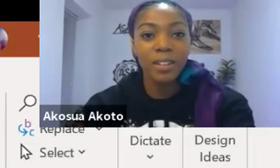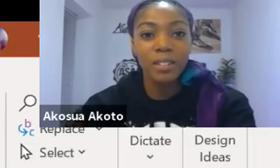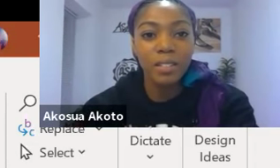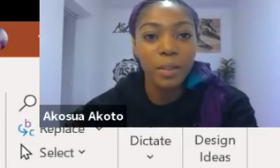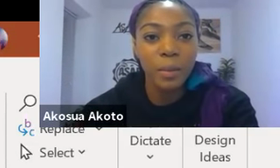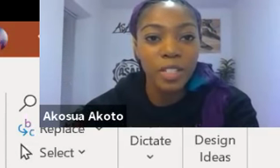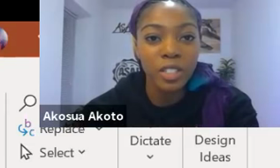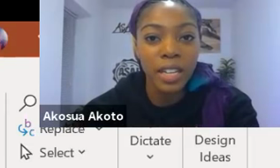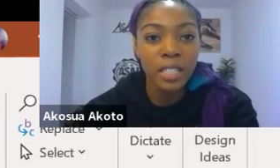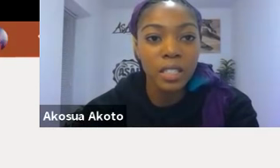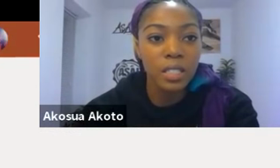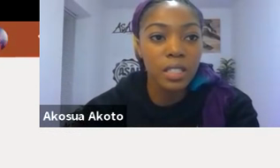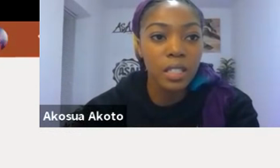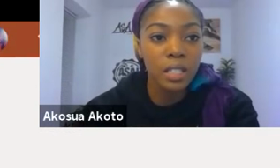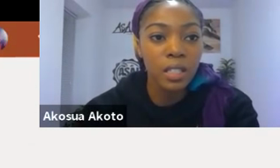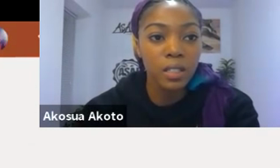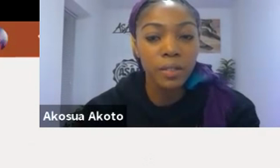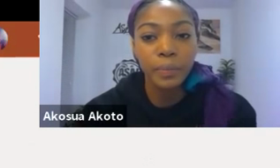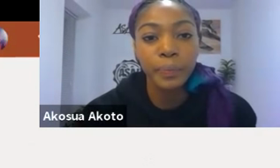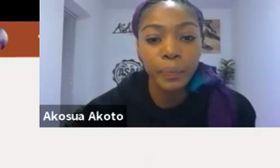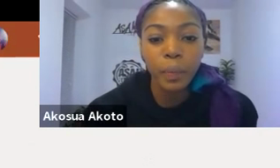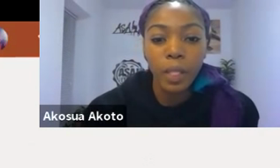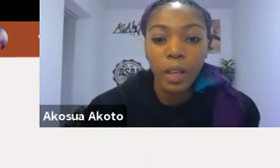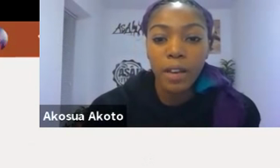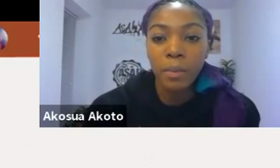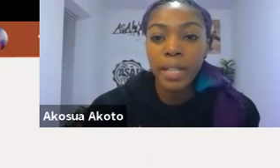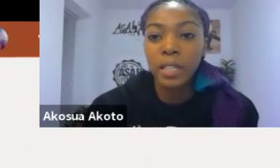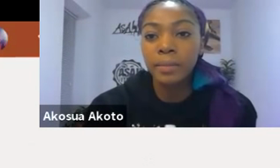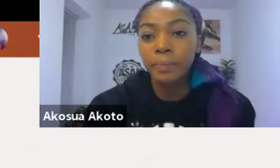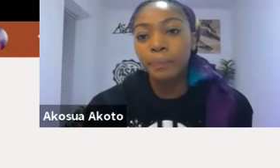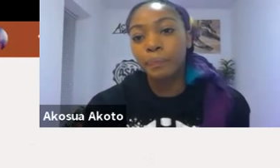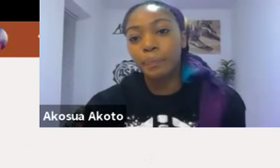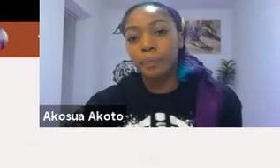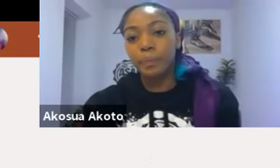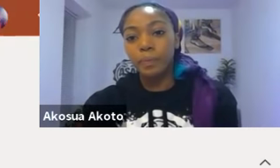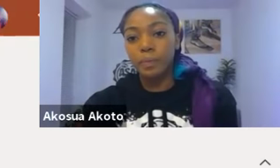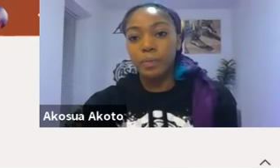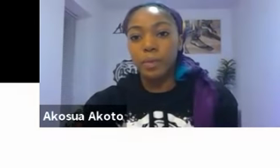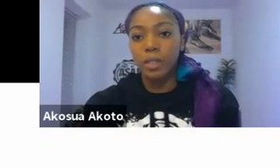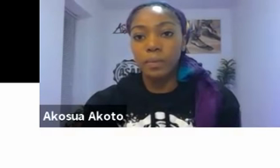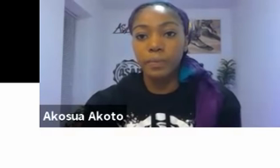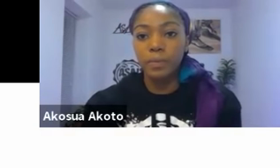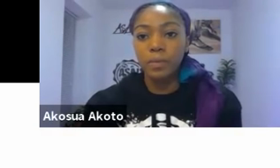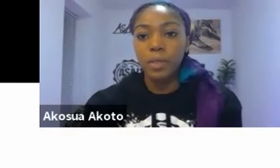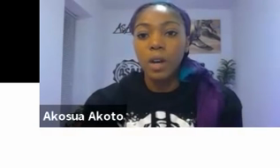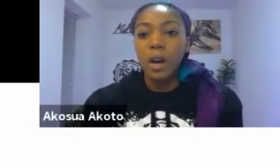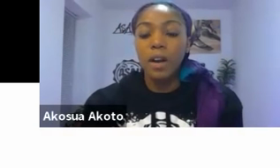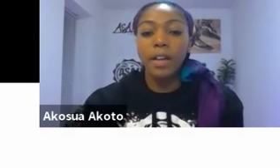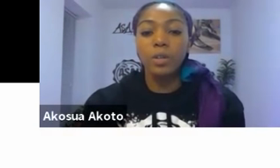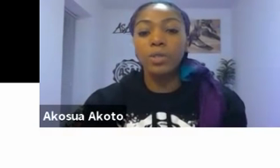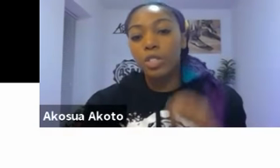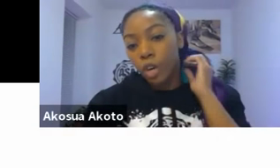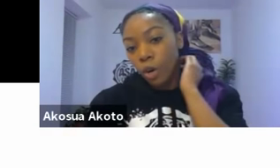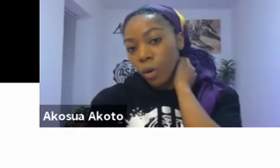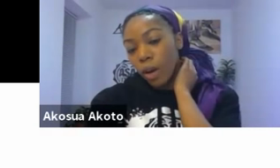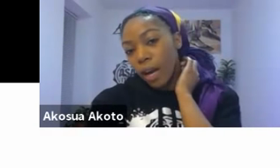All right, here we go. Make sure you guys can see. Everybody good? Yeah? All